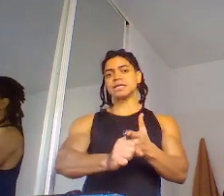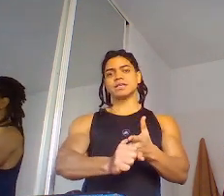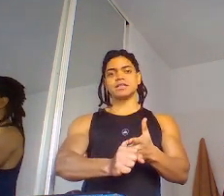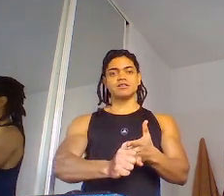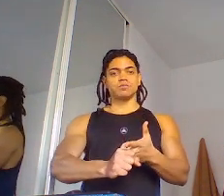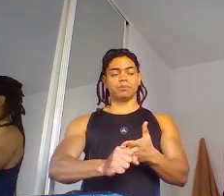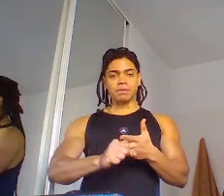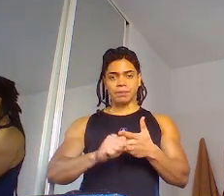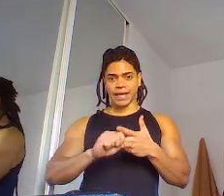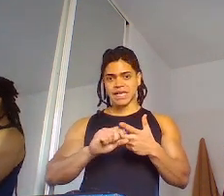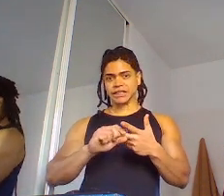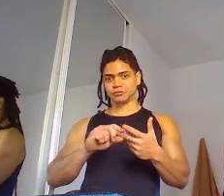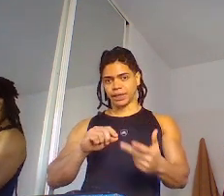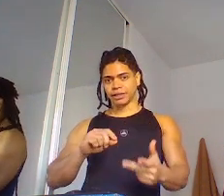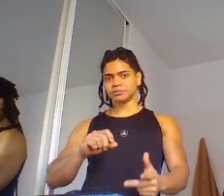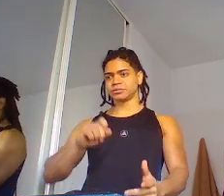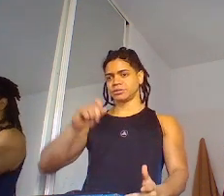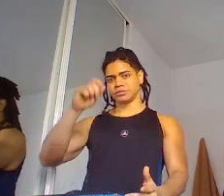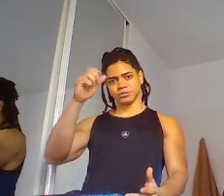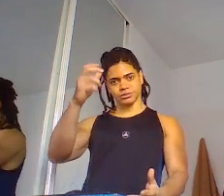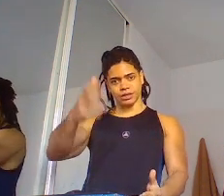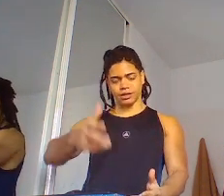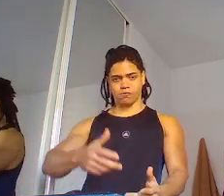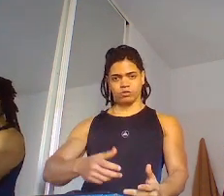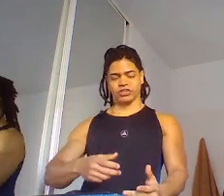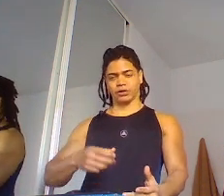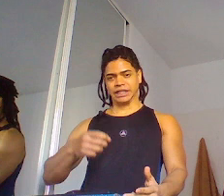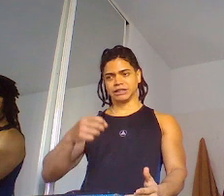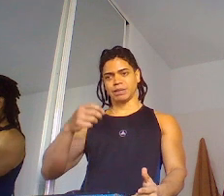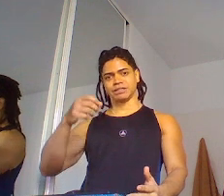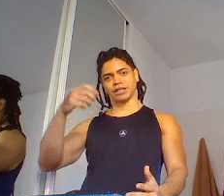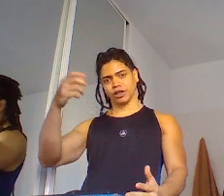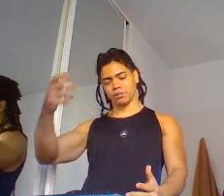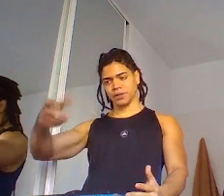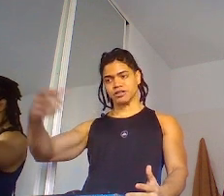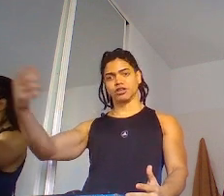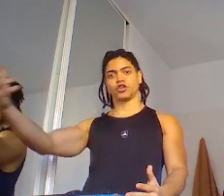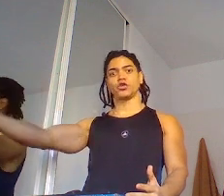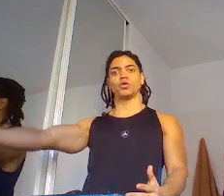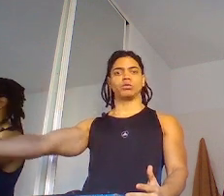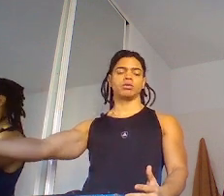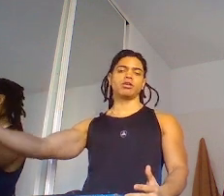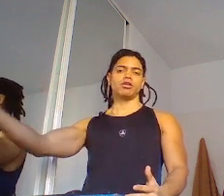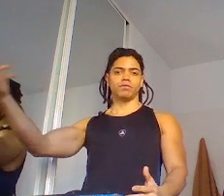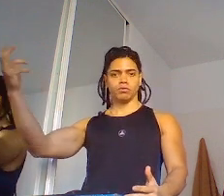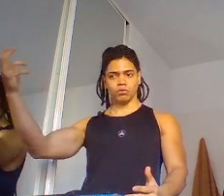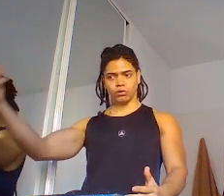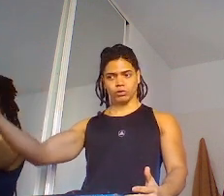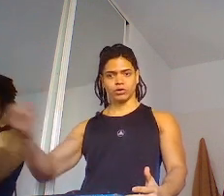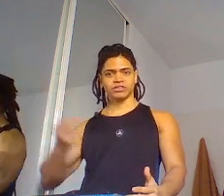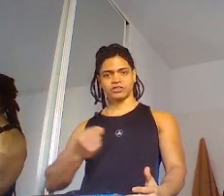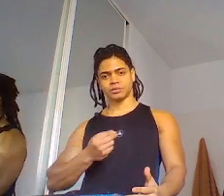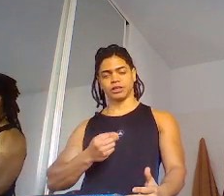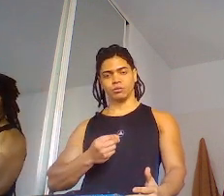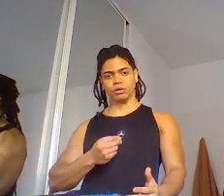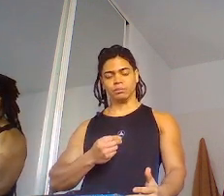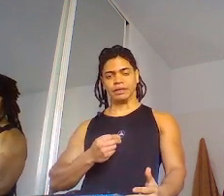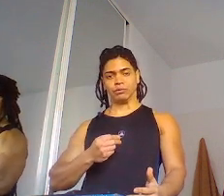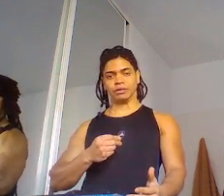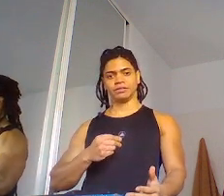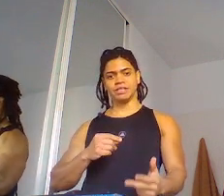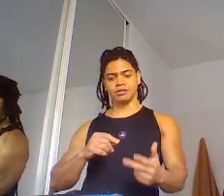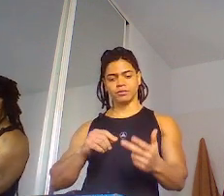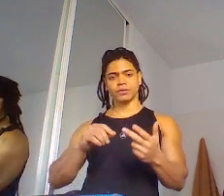inventory, prepay expense, which are expenses that a company incur for goods and services that will